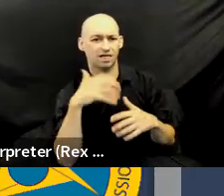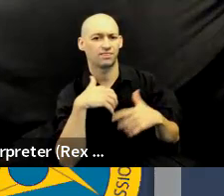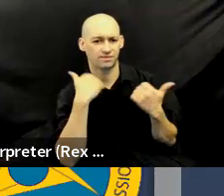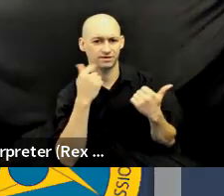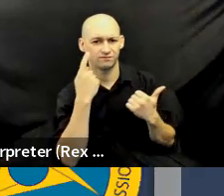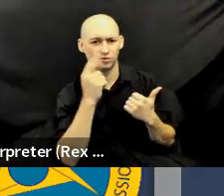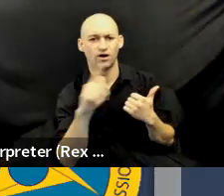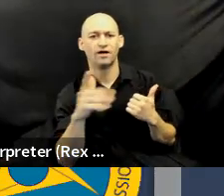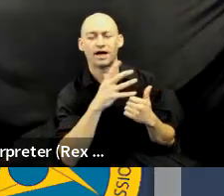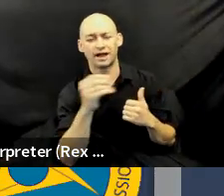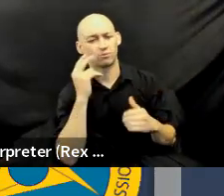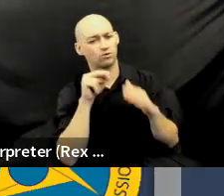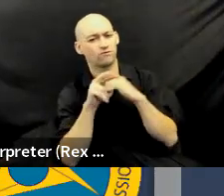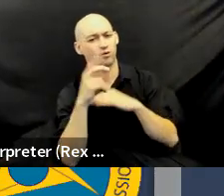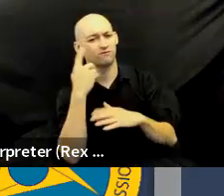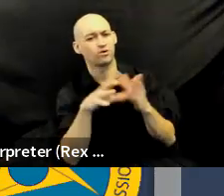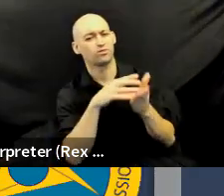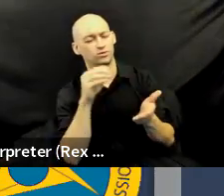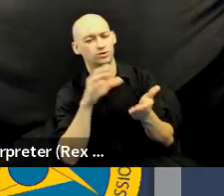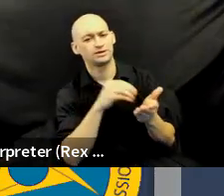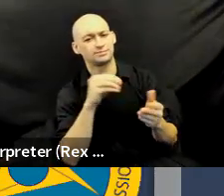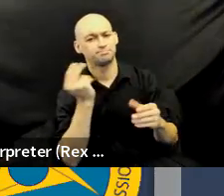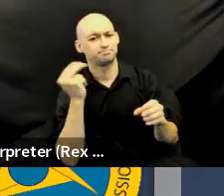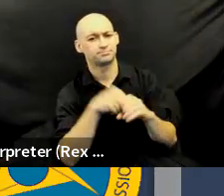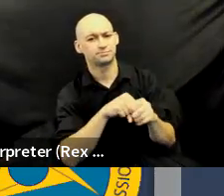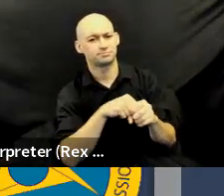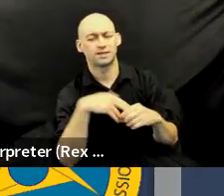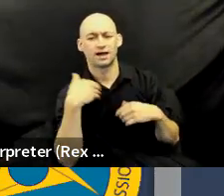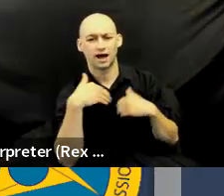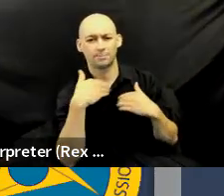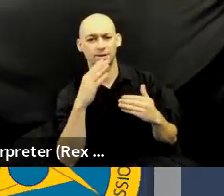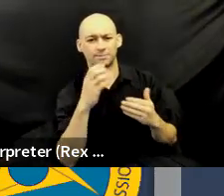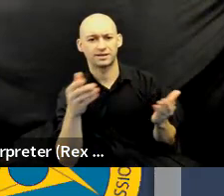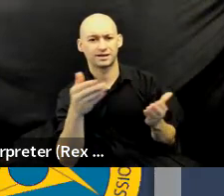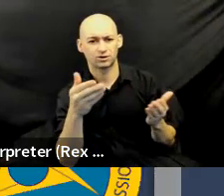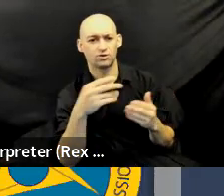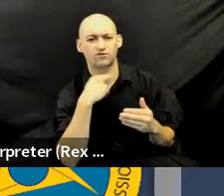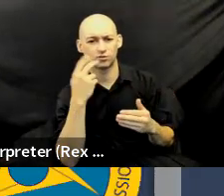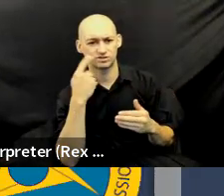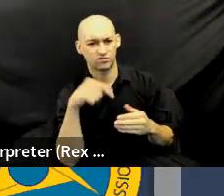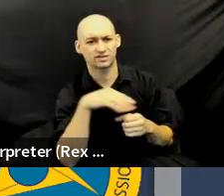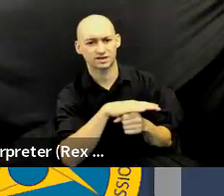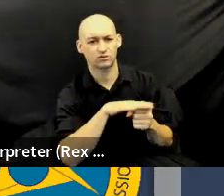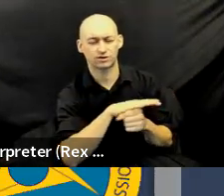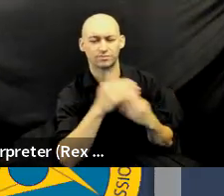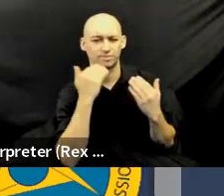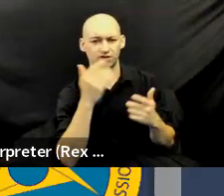looking forward to learning and participating. Happy to be a voice for this region. Thank you so much.